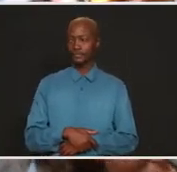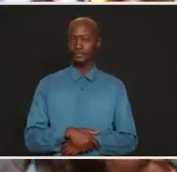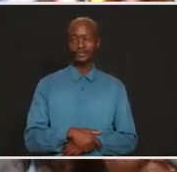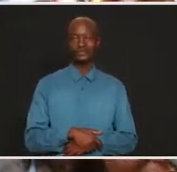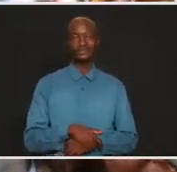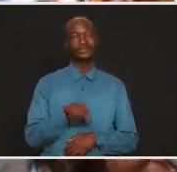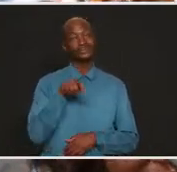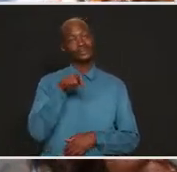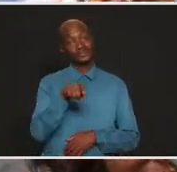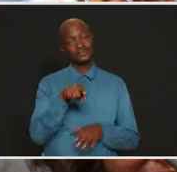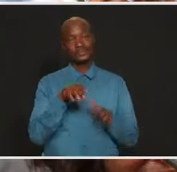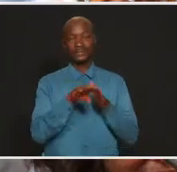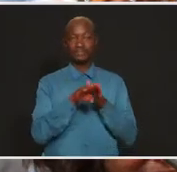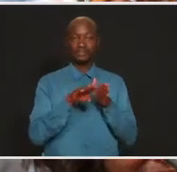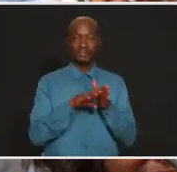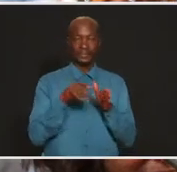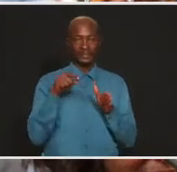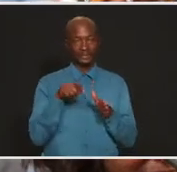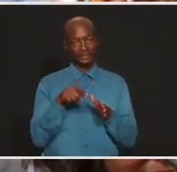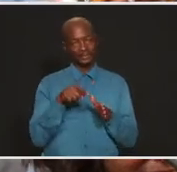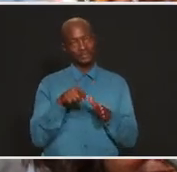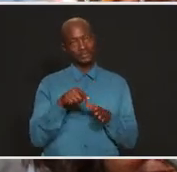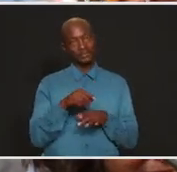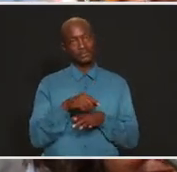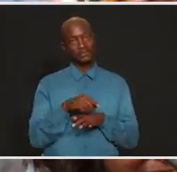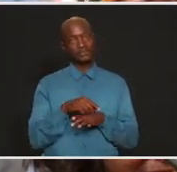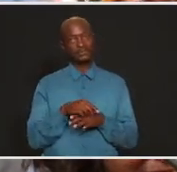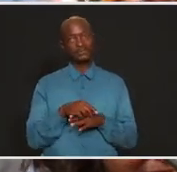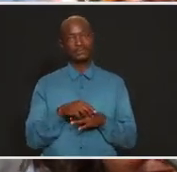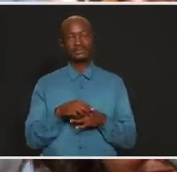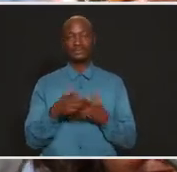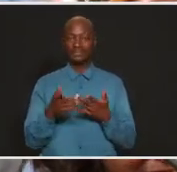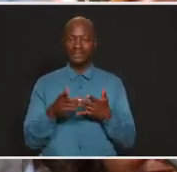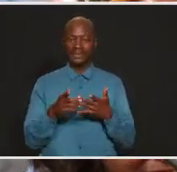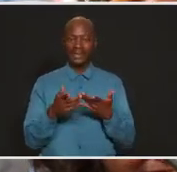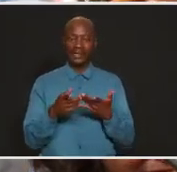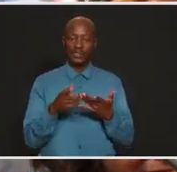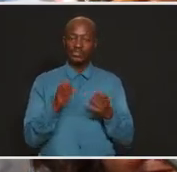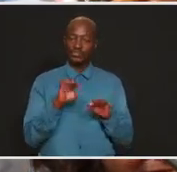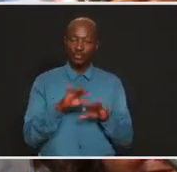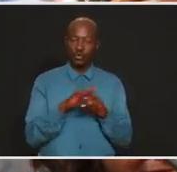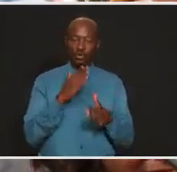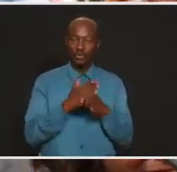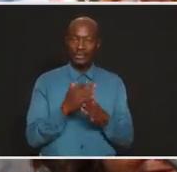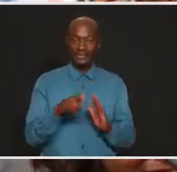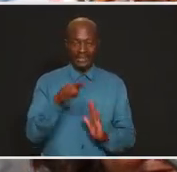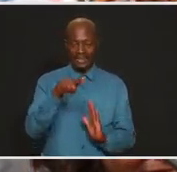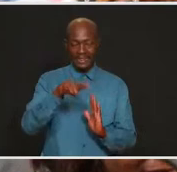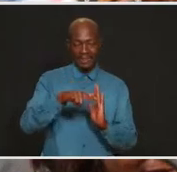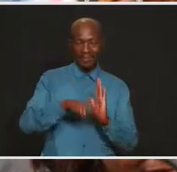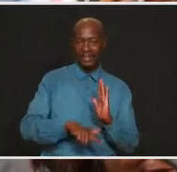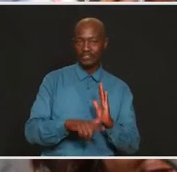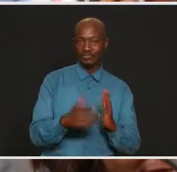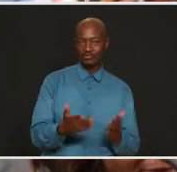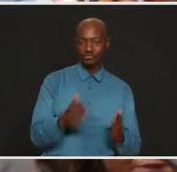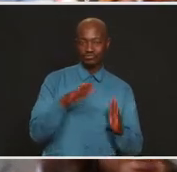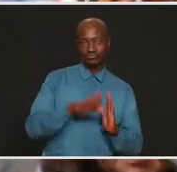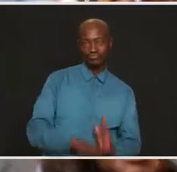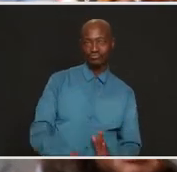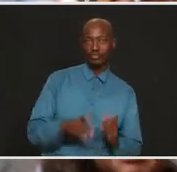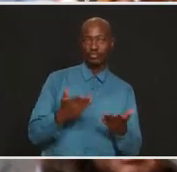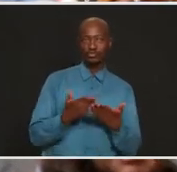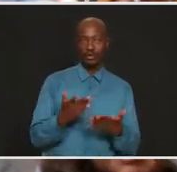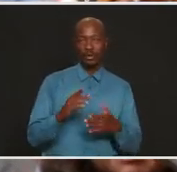this bill being nullified to its level extent after